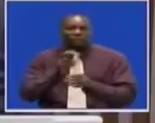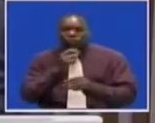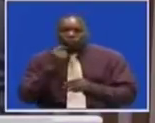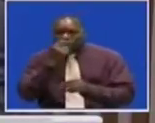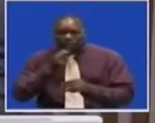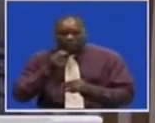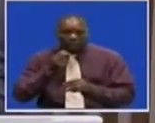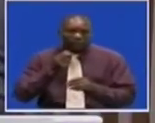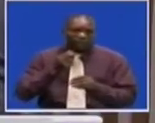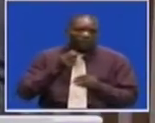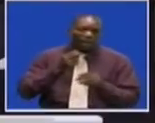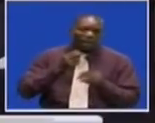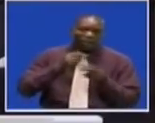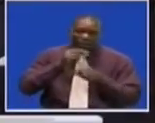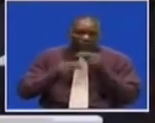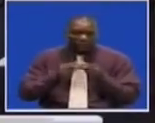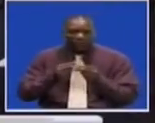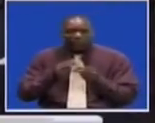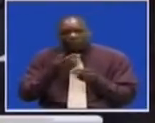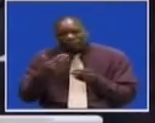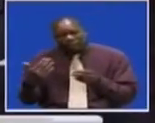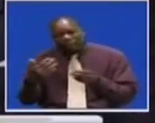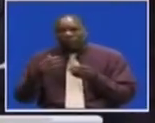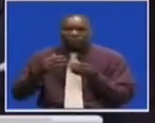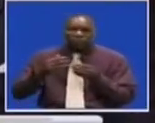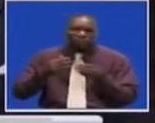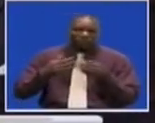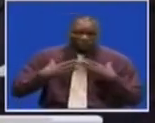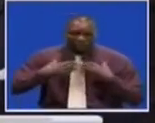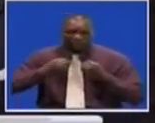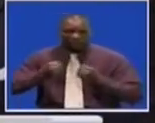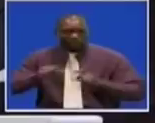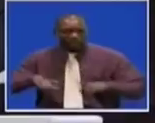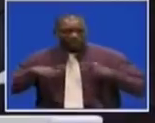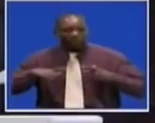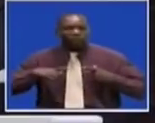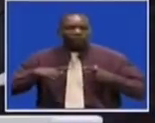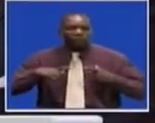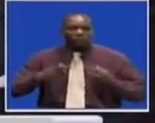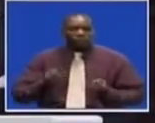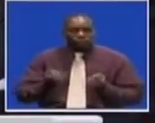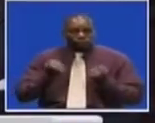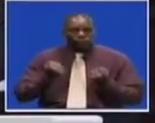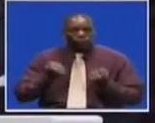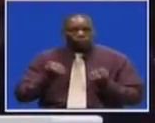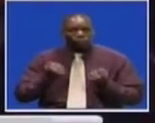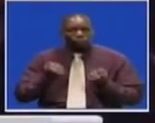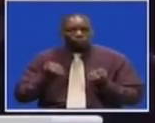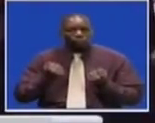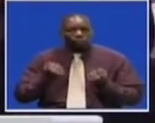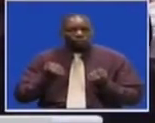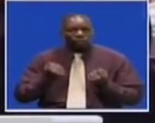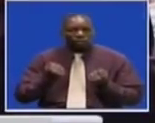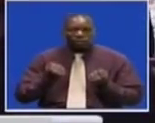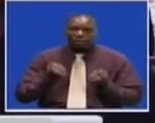we're talking things from a healthy living, fitness. We're talking about basically... when we talk pop culture,